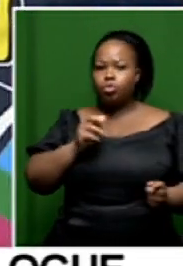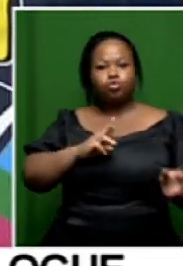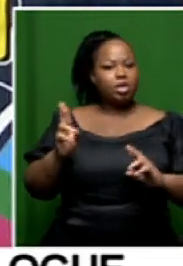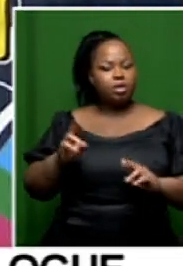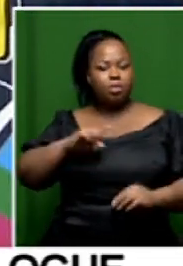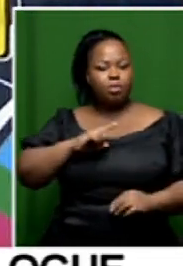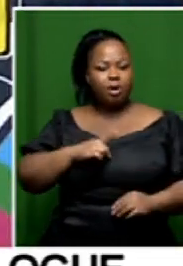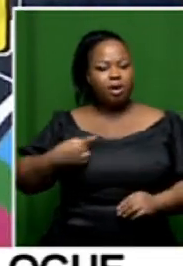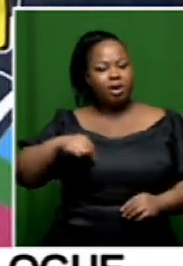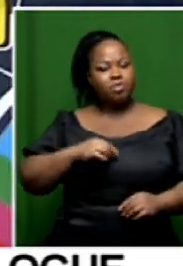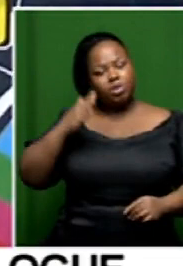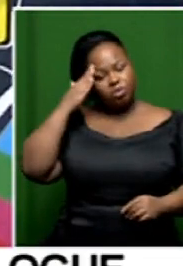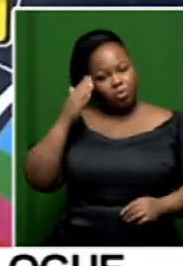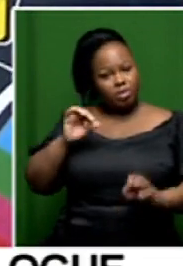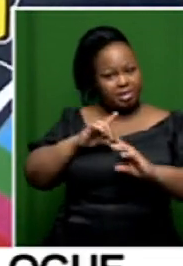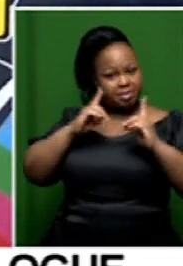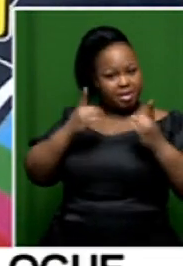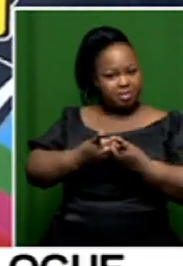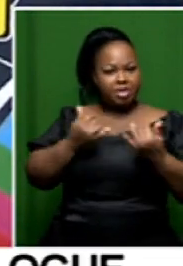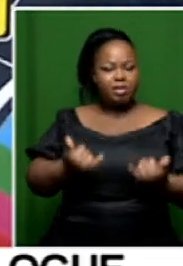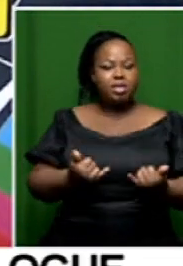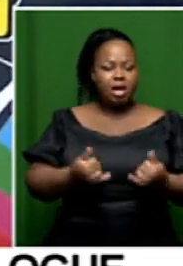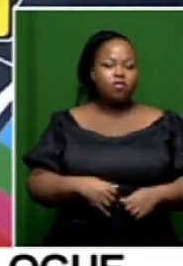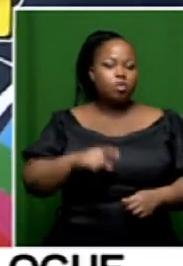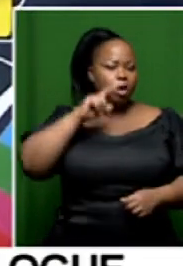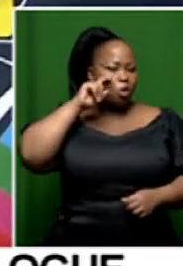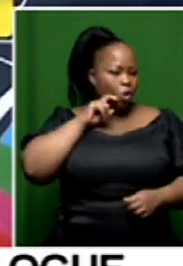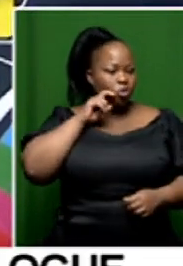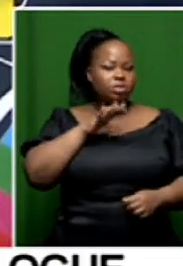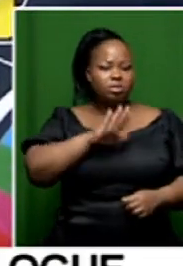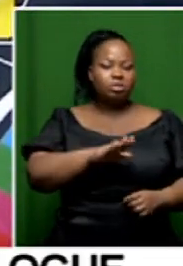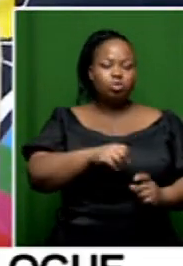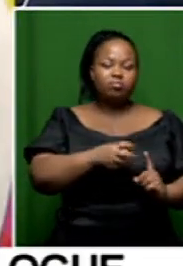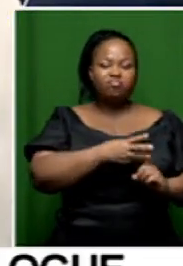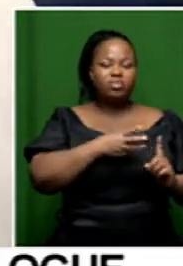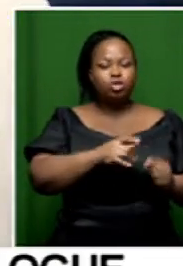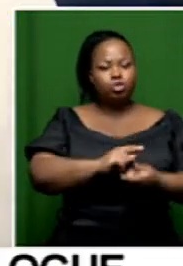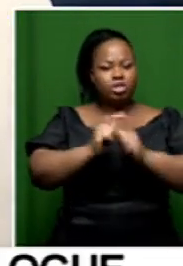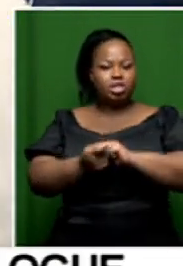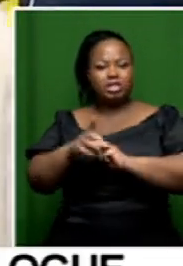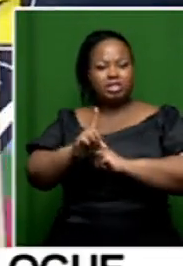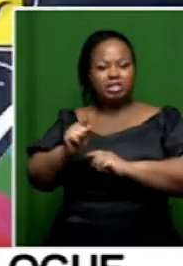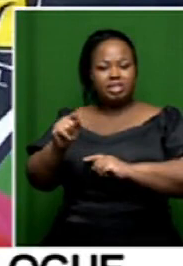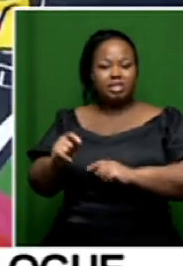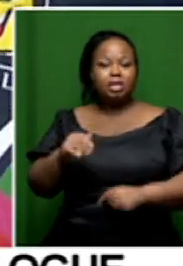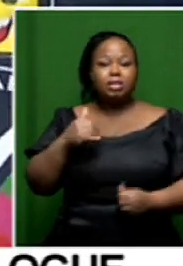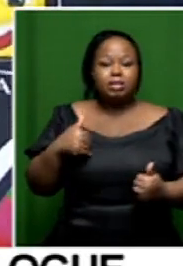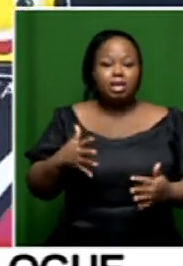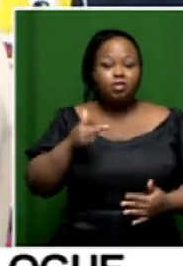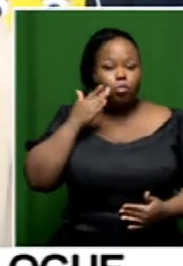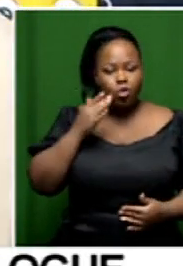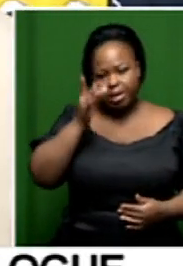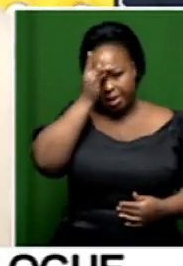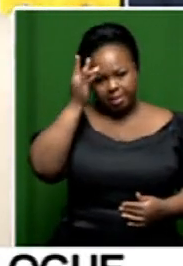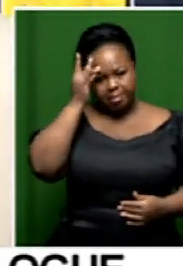we know that they are planning to move the country from March 2022. Thank you so much, Tebogo,